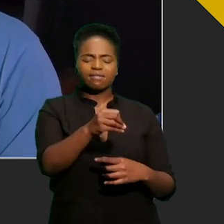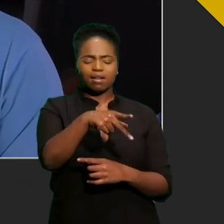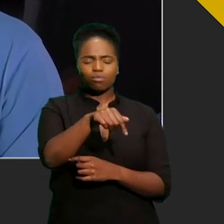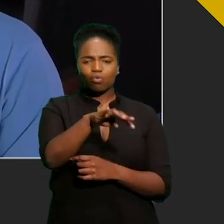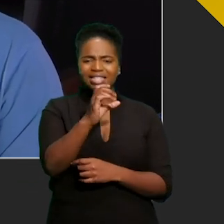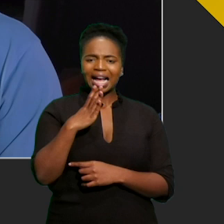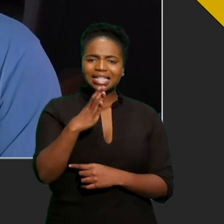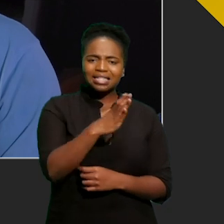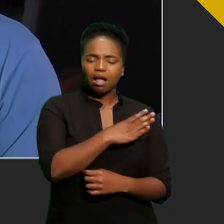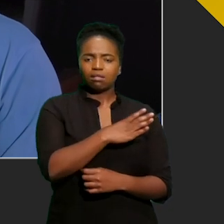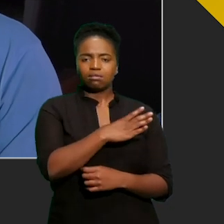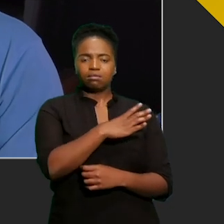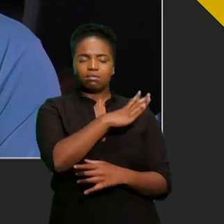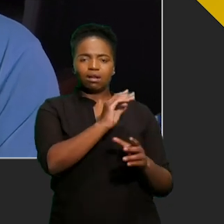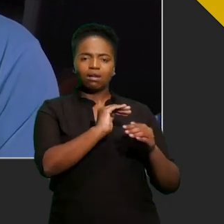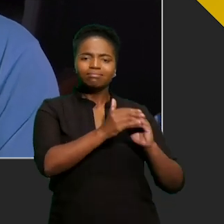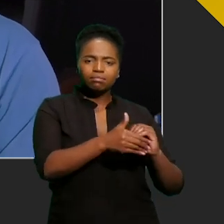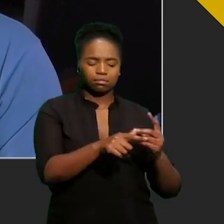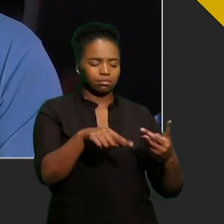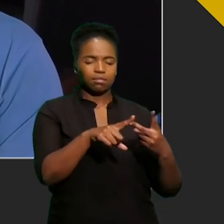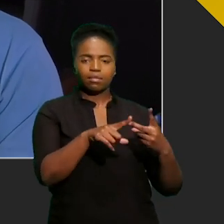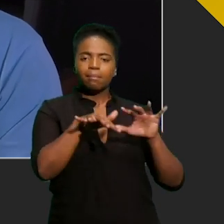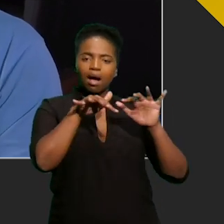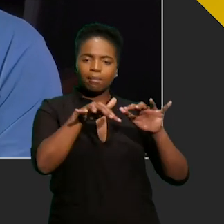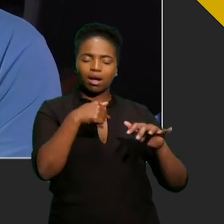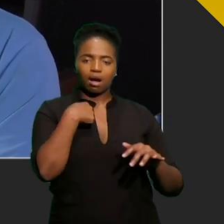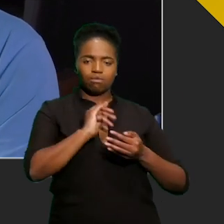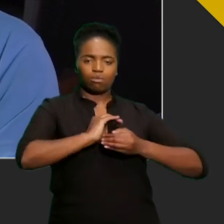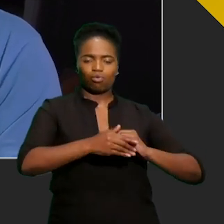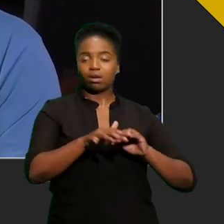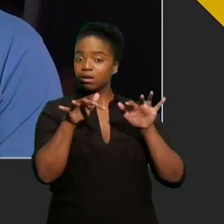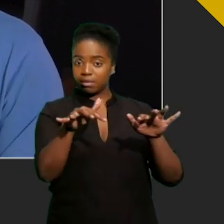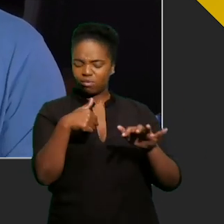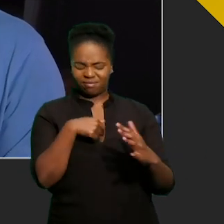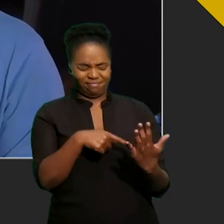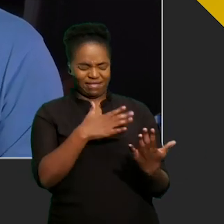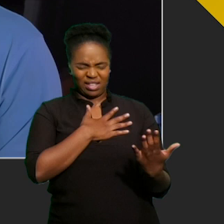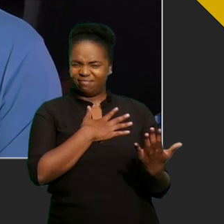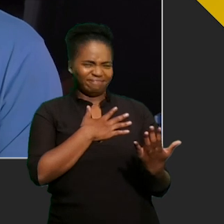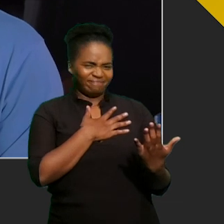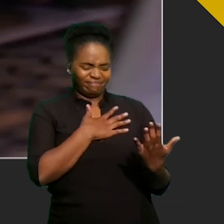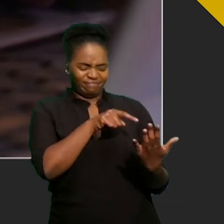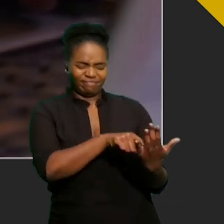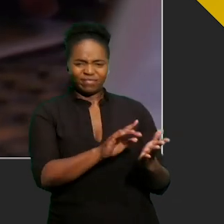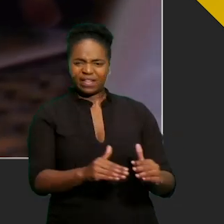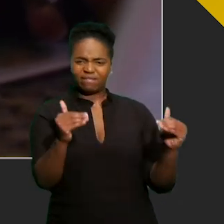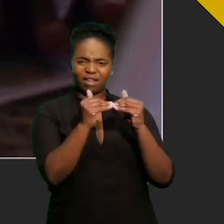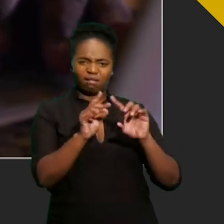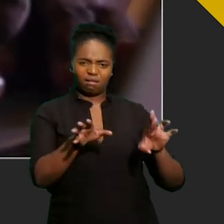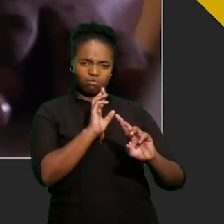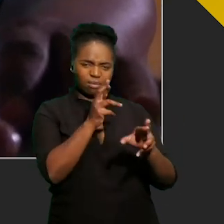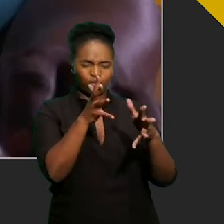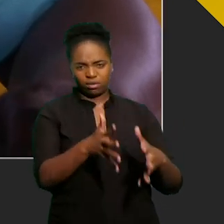council, and it's even a public advocate to protect the public if they feel they've been unfairly treated by a